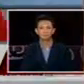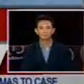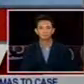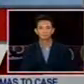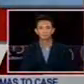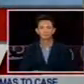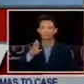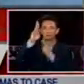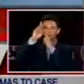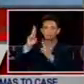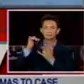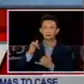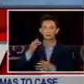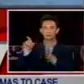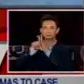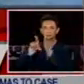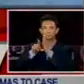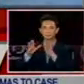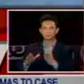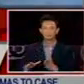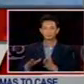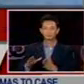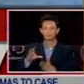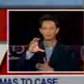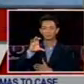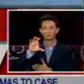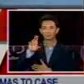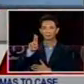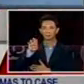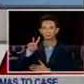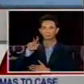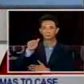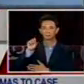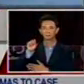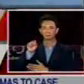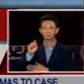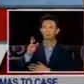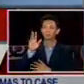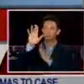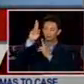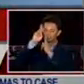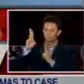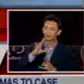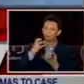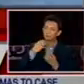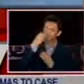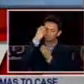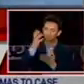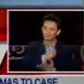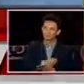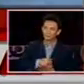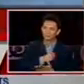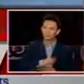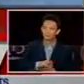If Your Honor, please, I apologize to this seeming disrespect to this Honorable Court. There is no intention